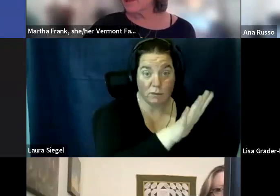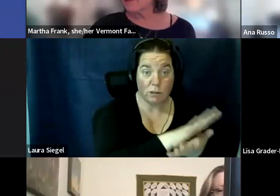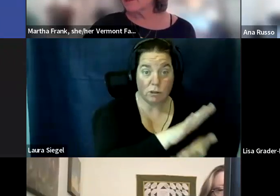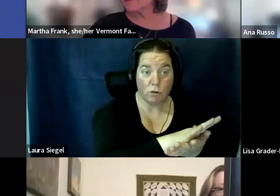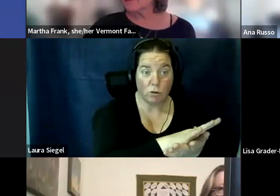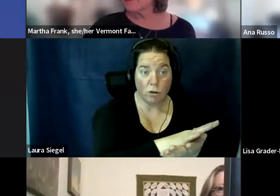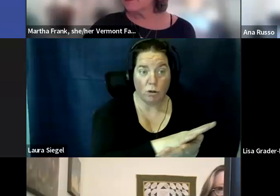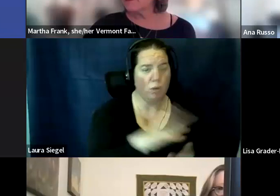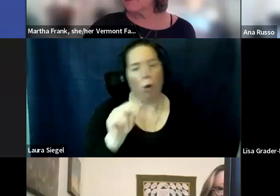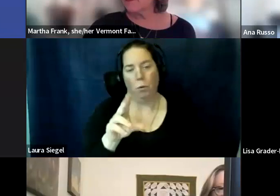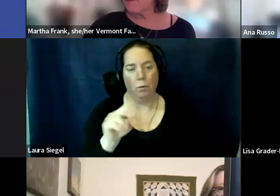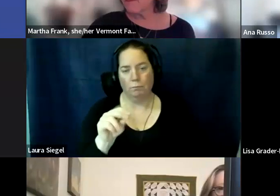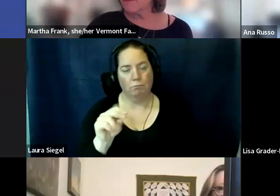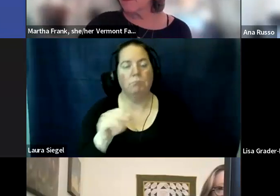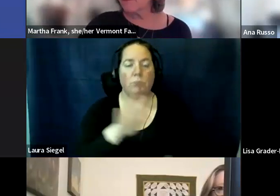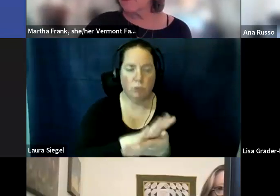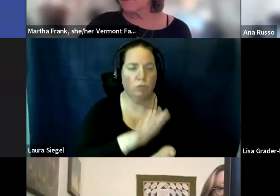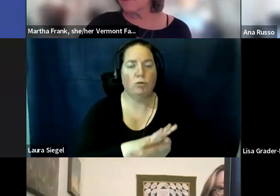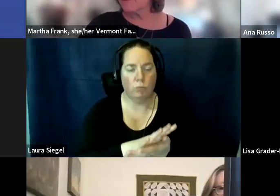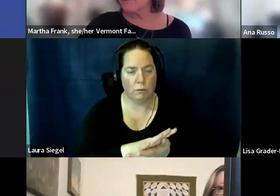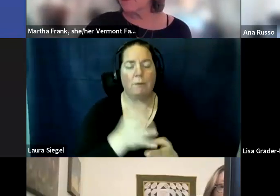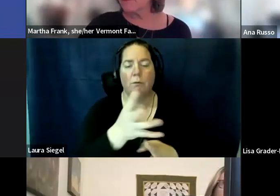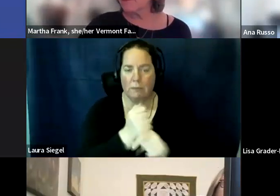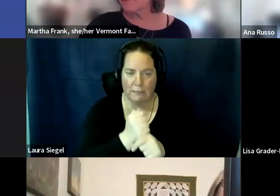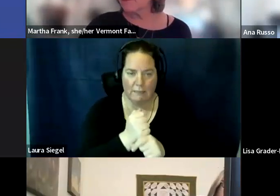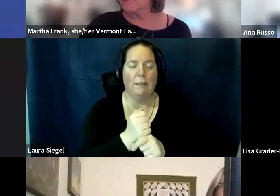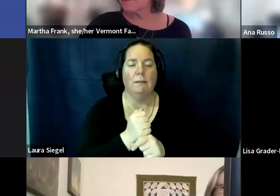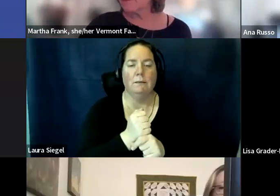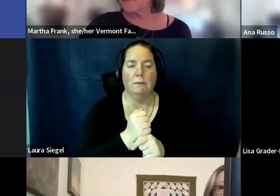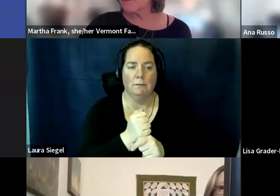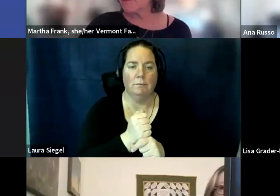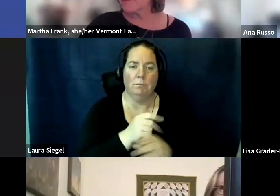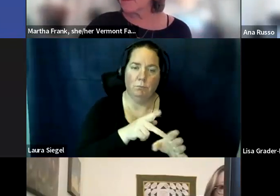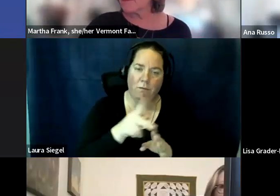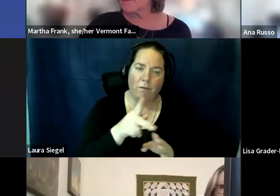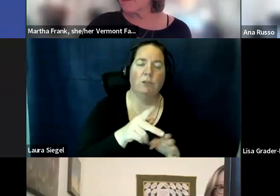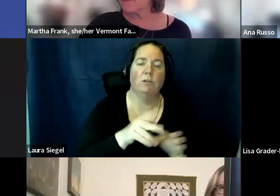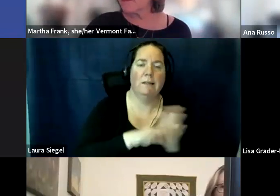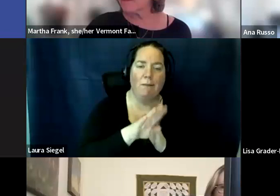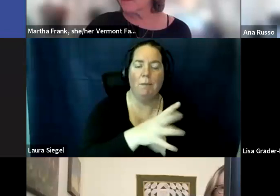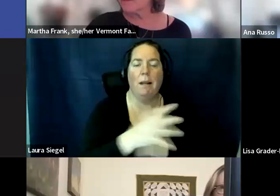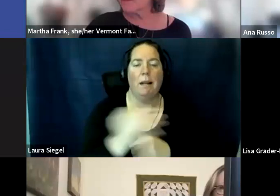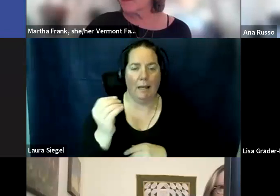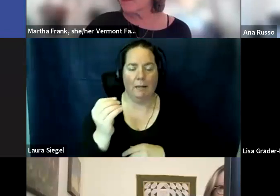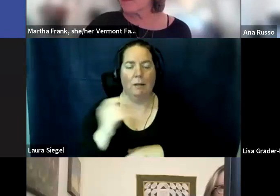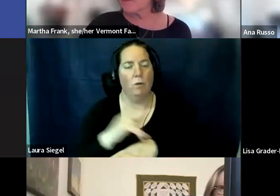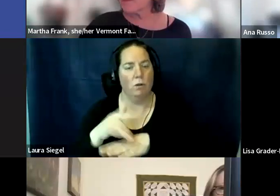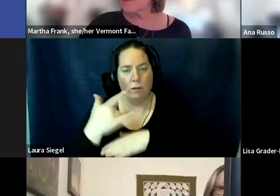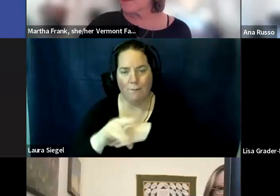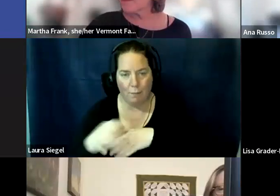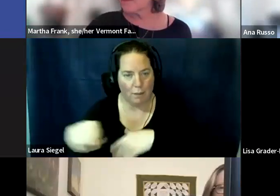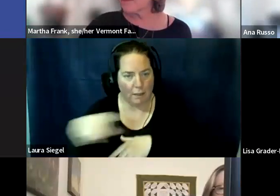is no, that the schools have been receiving professional development and they do have all of these resources available to